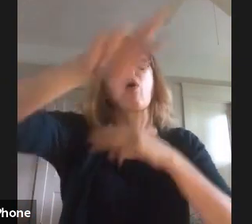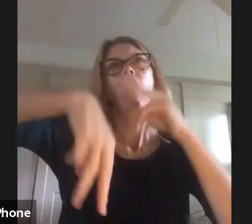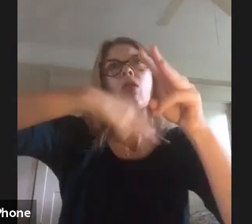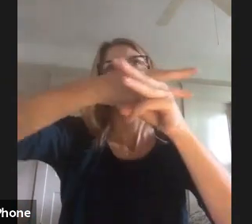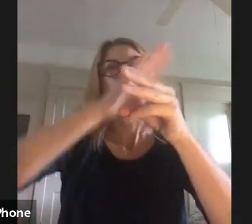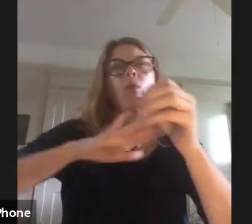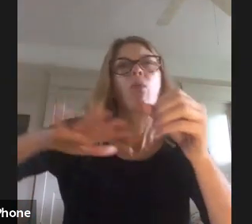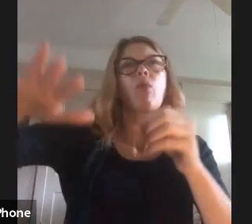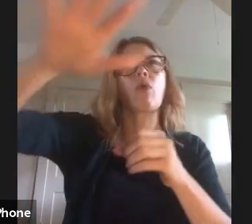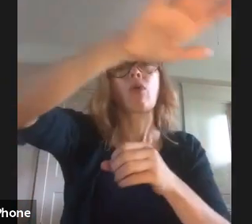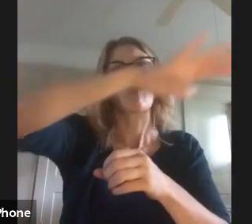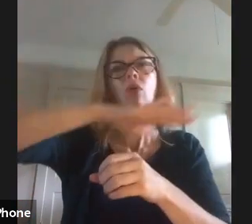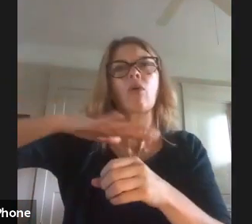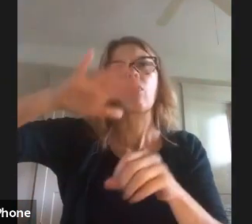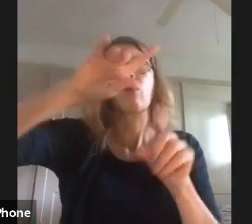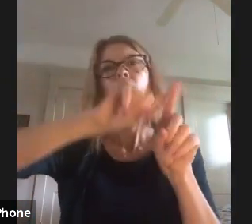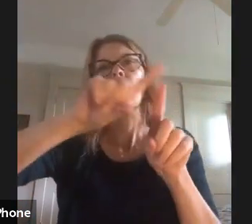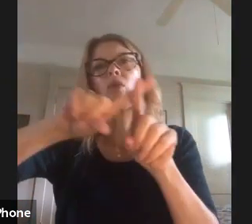world.